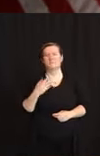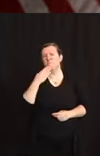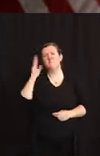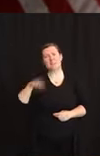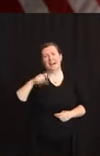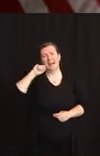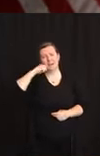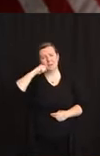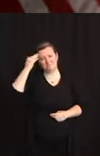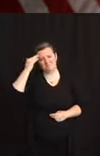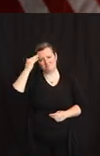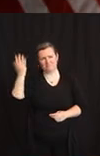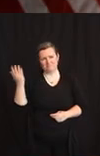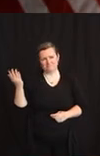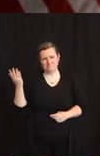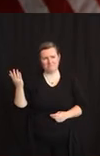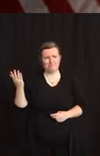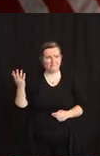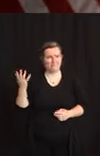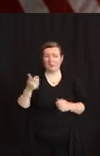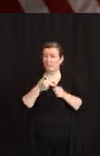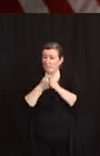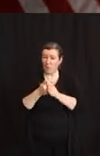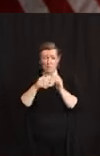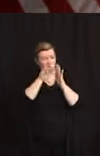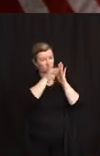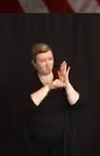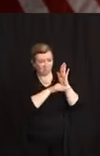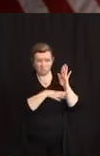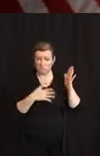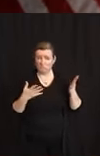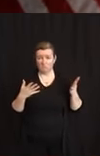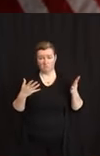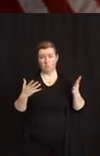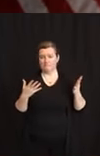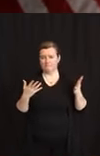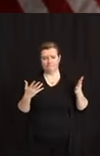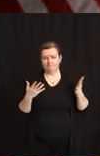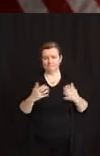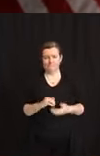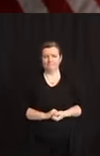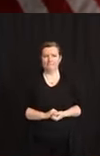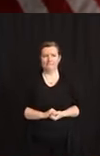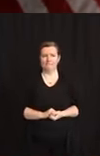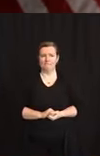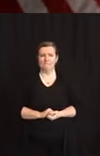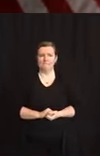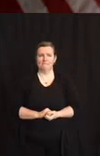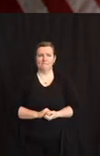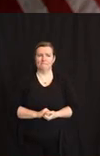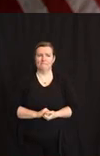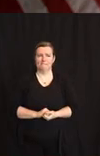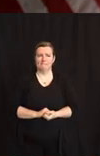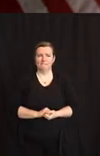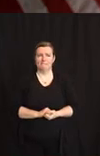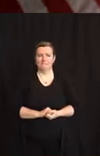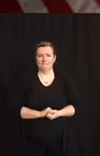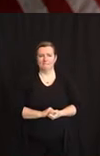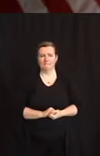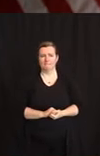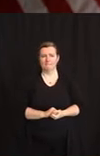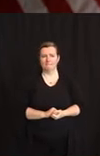But with all due respect to, and Judy and I were in violent agreement on this as we discussed this earlier, with all due respect to the long-term